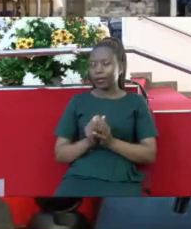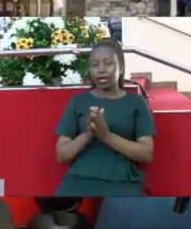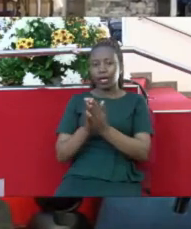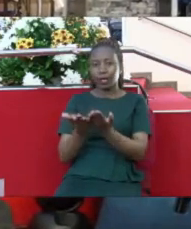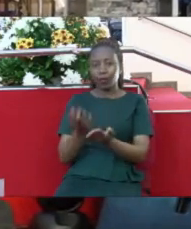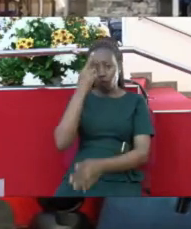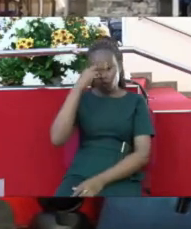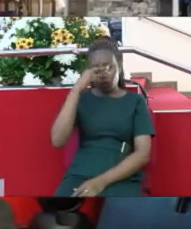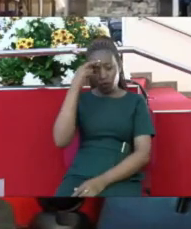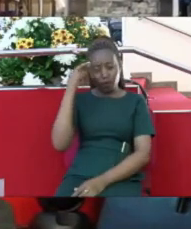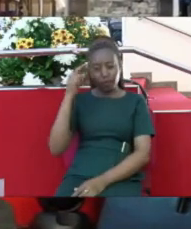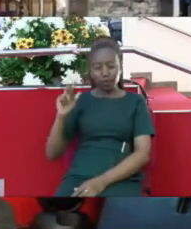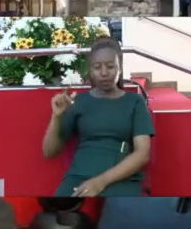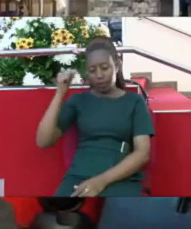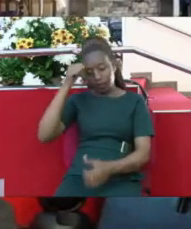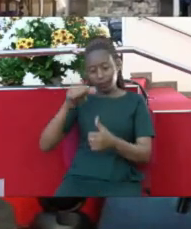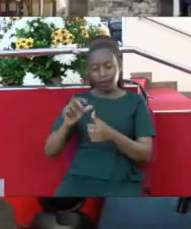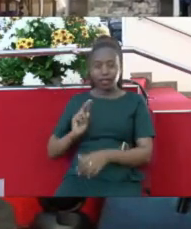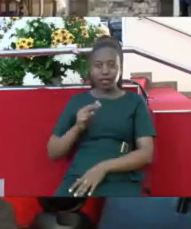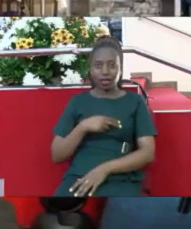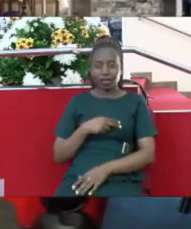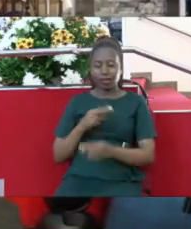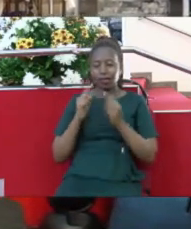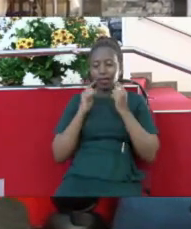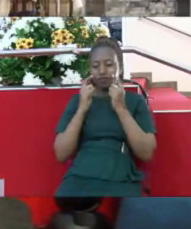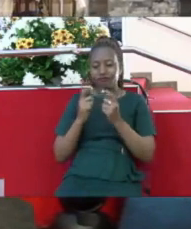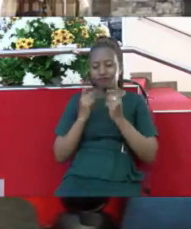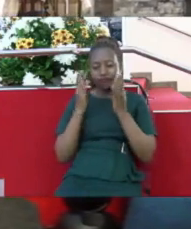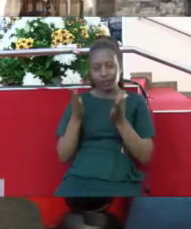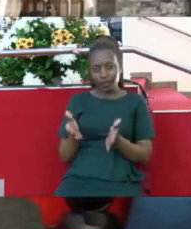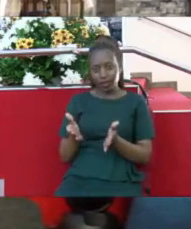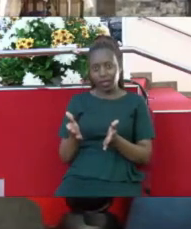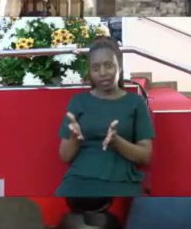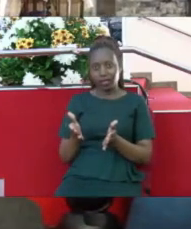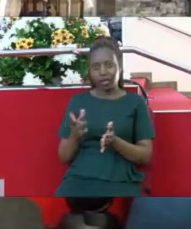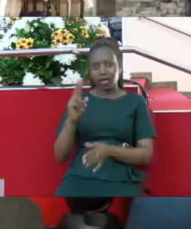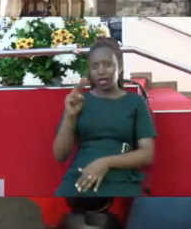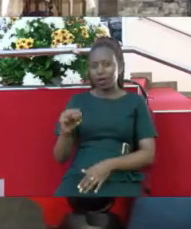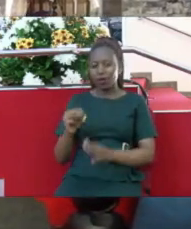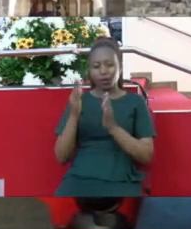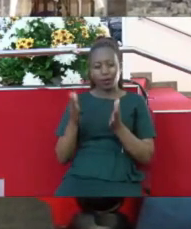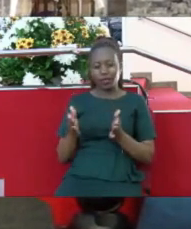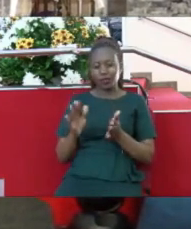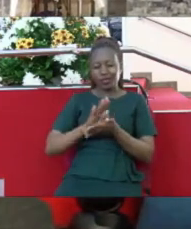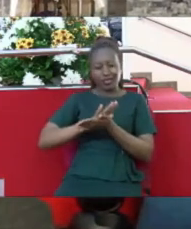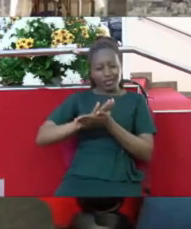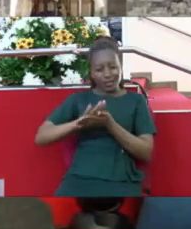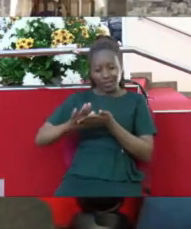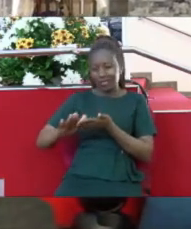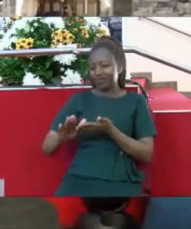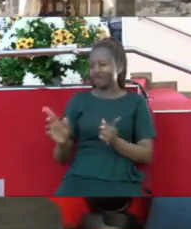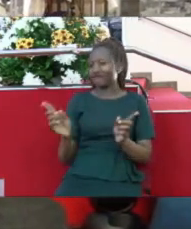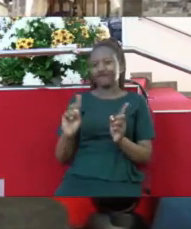sinful. Kitabu cha Warumi kinatukumbusha kwamba sisi ni wenye dhambi. None of us is good. Hakuna yeyote ambaye ni mzuri. I am